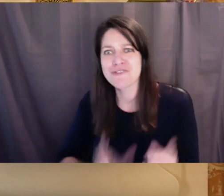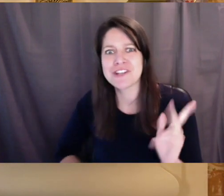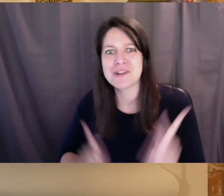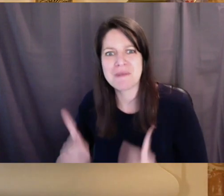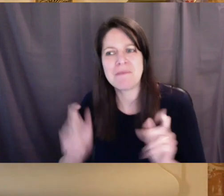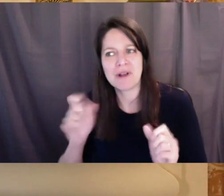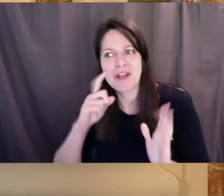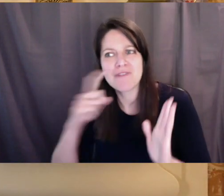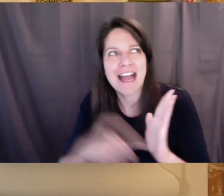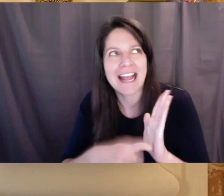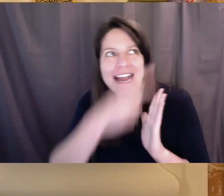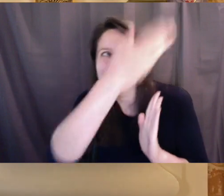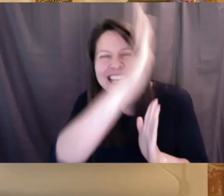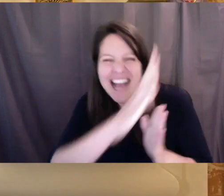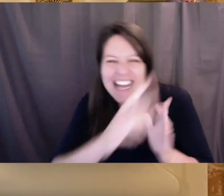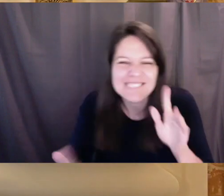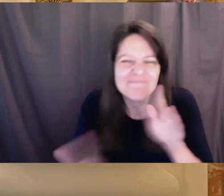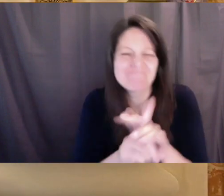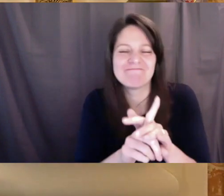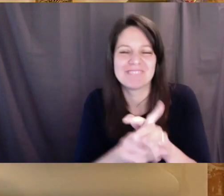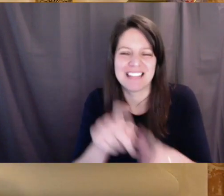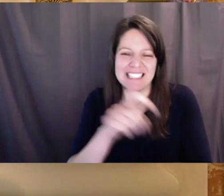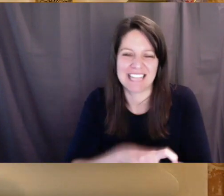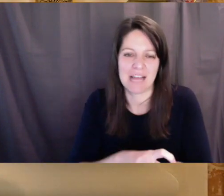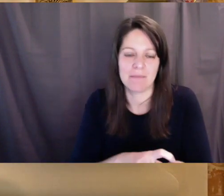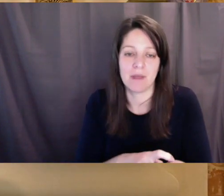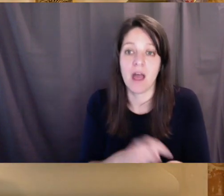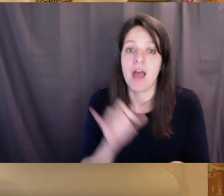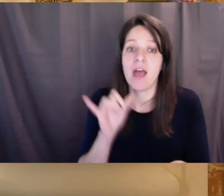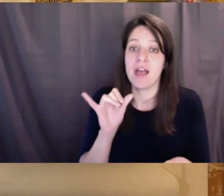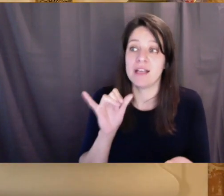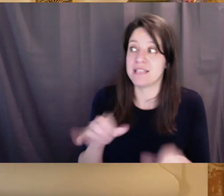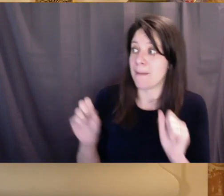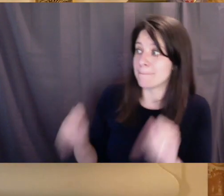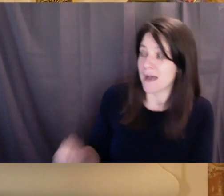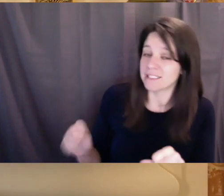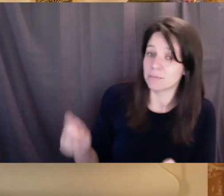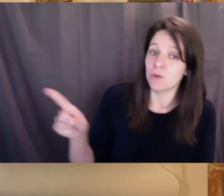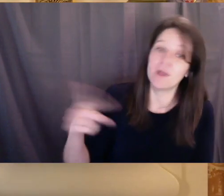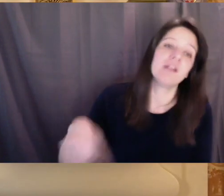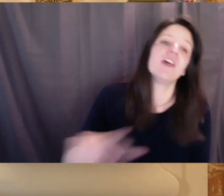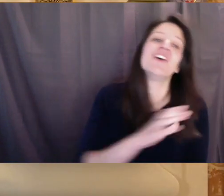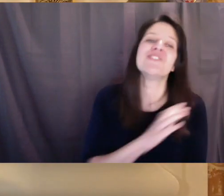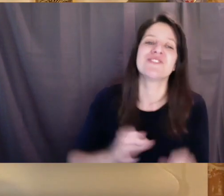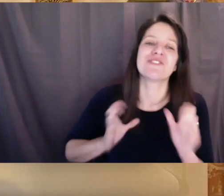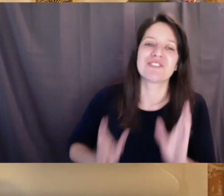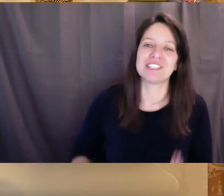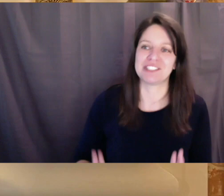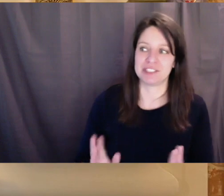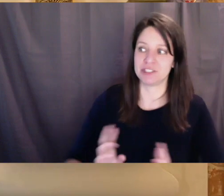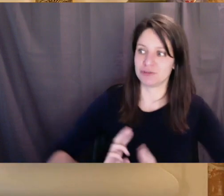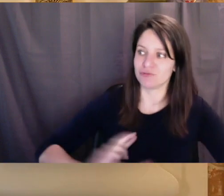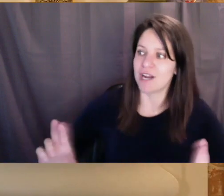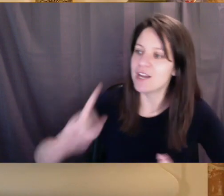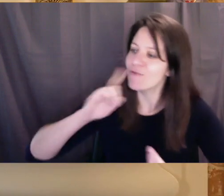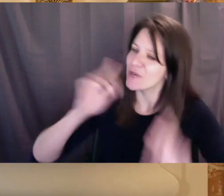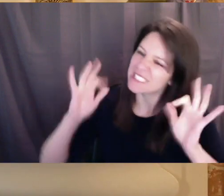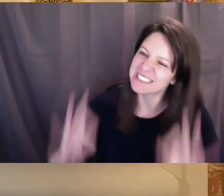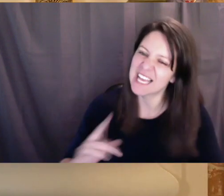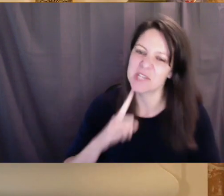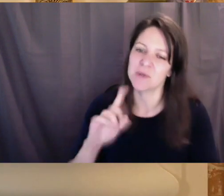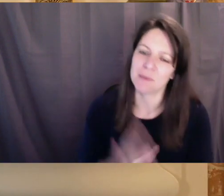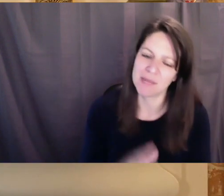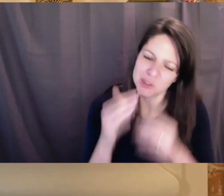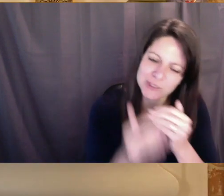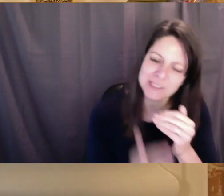he wonders, can Christians recognize kairos time when we're in it? He asks, is it possible that when the majority of Christians become